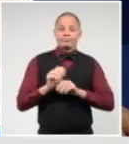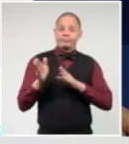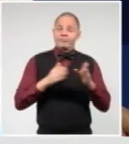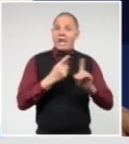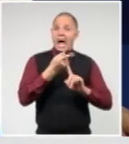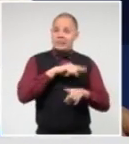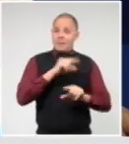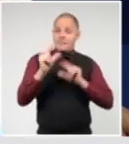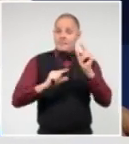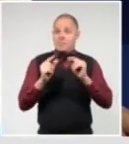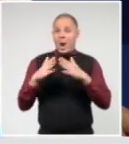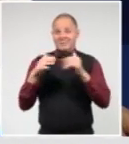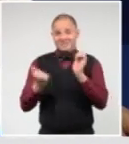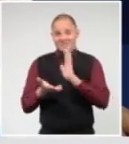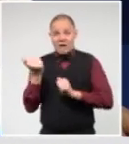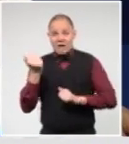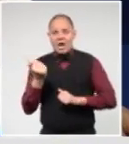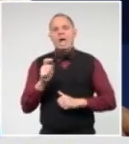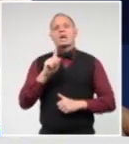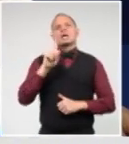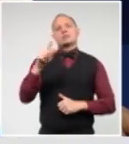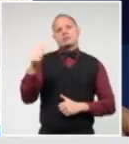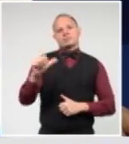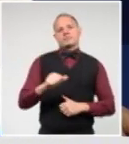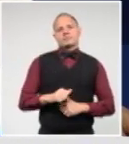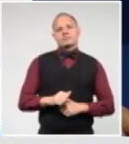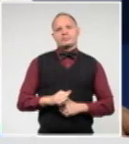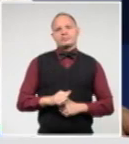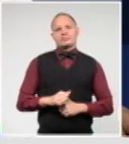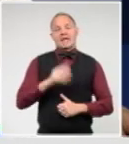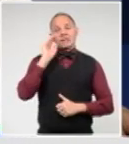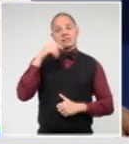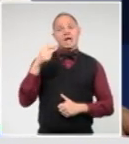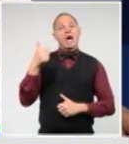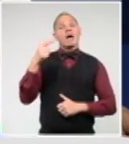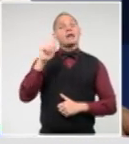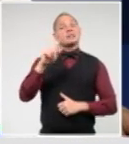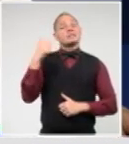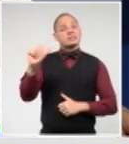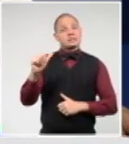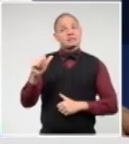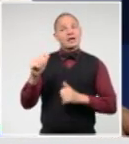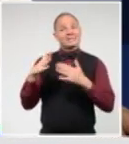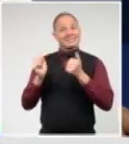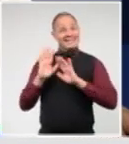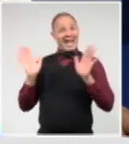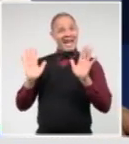As I always mention, 2 people were evacuated at the start of the pandemic.